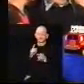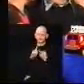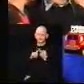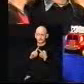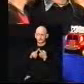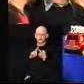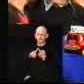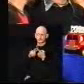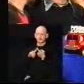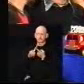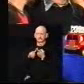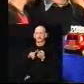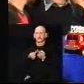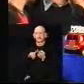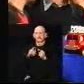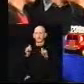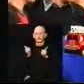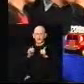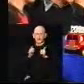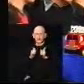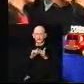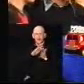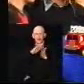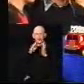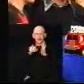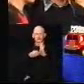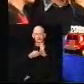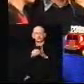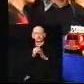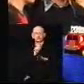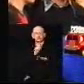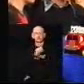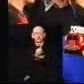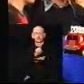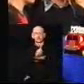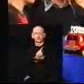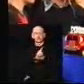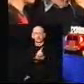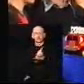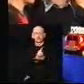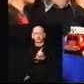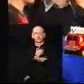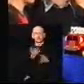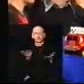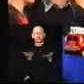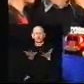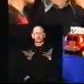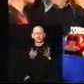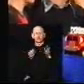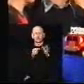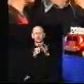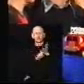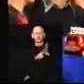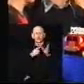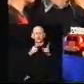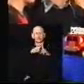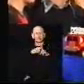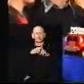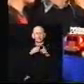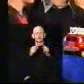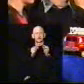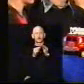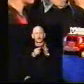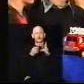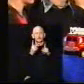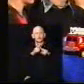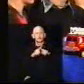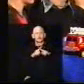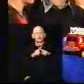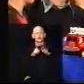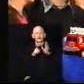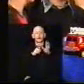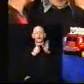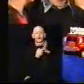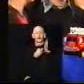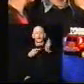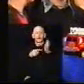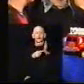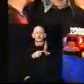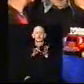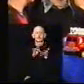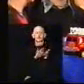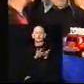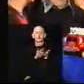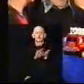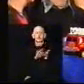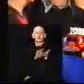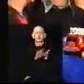Fantastic Throughout the Fringe Yeah, and whereabouts? Where is it playing? It's on at Black Box at the Arts Centre Cool And it's 9pm and it runs for an